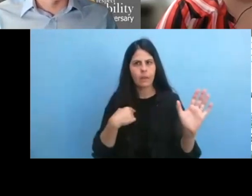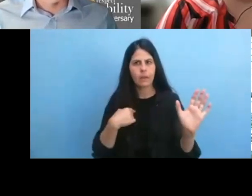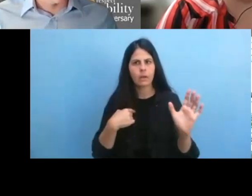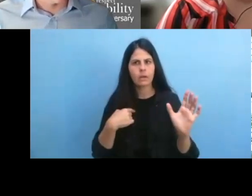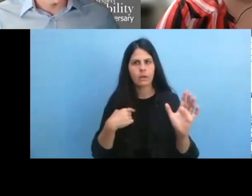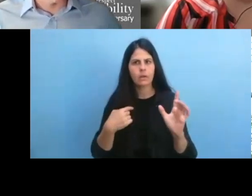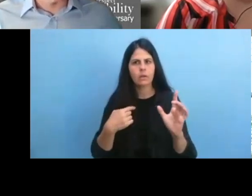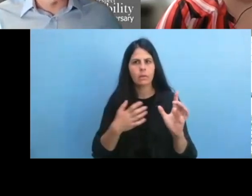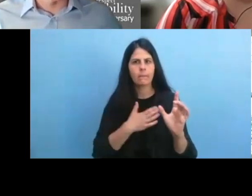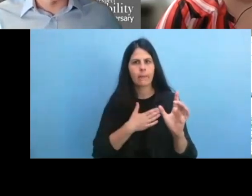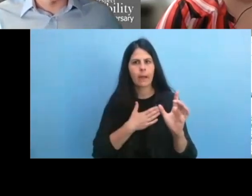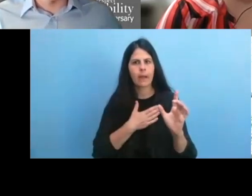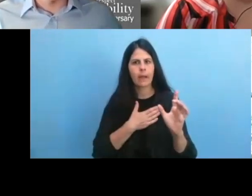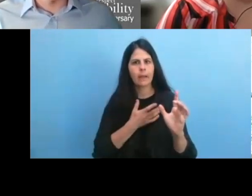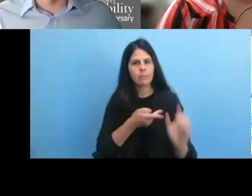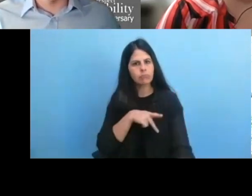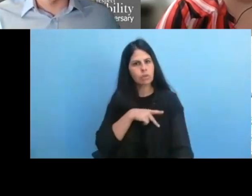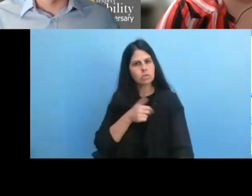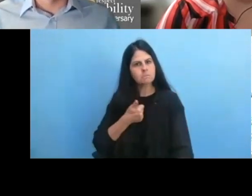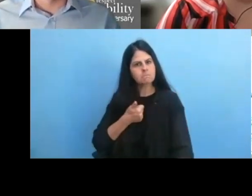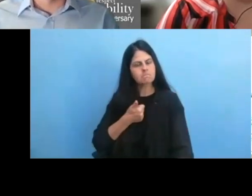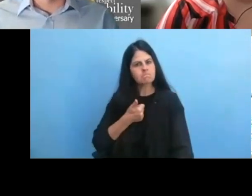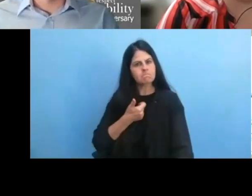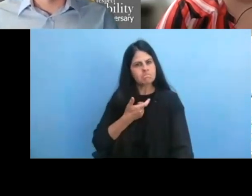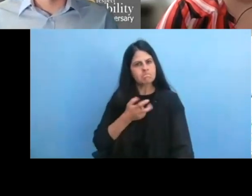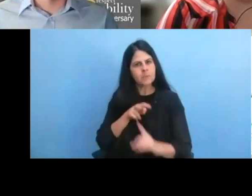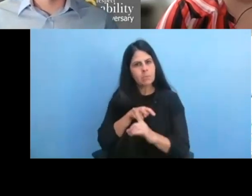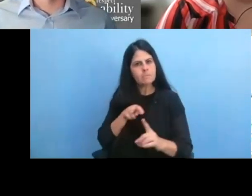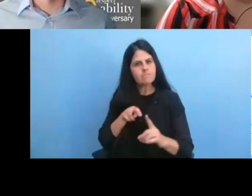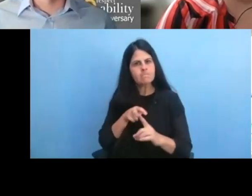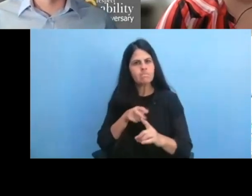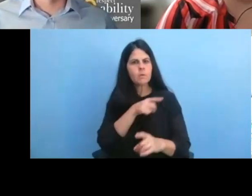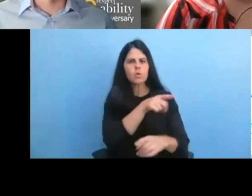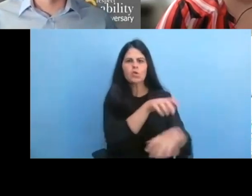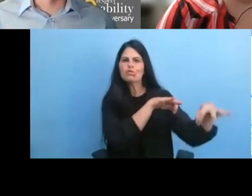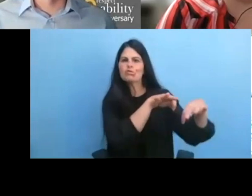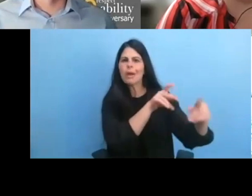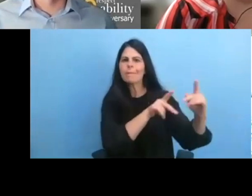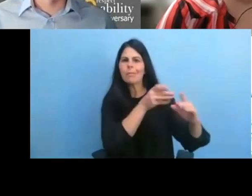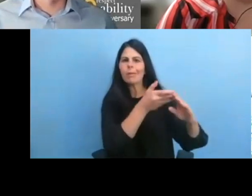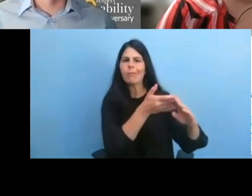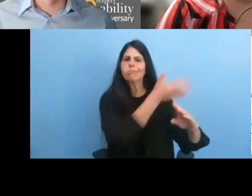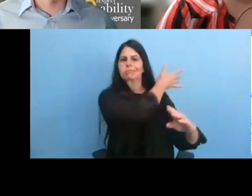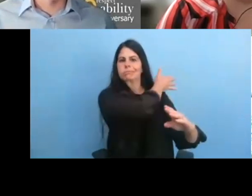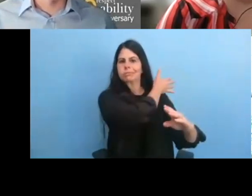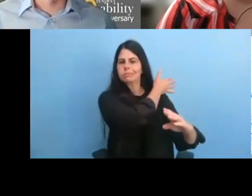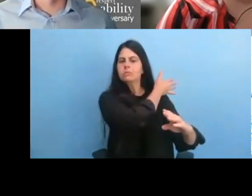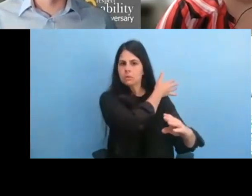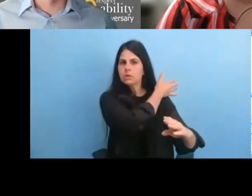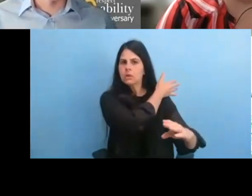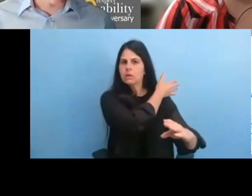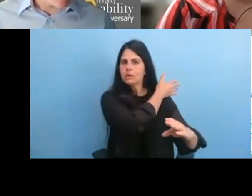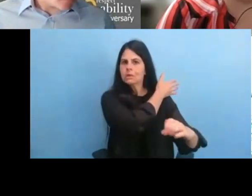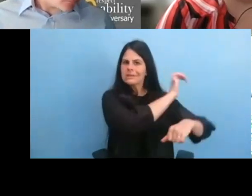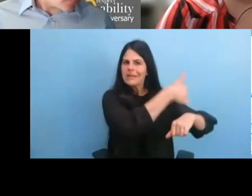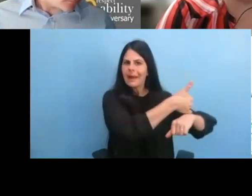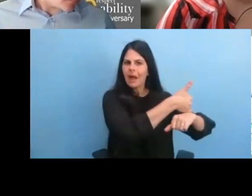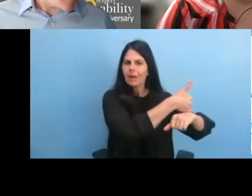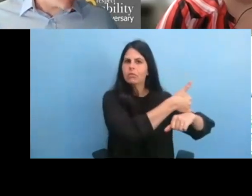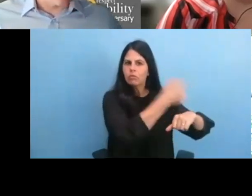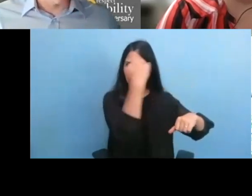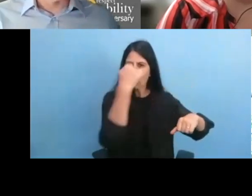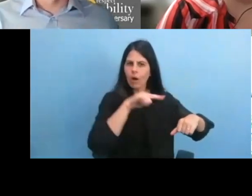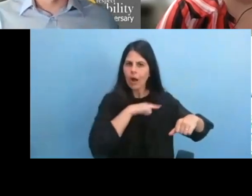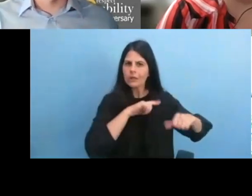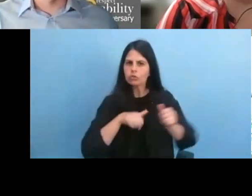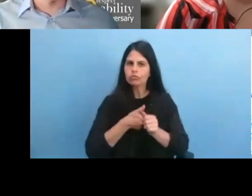personal standpoint was that you described people paving the way. And I'm just really grateful that people have